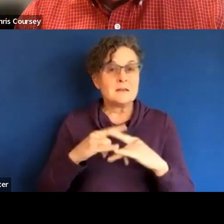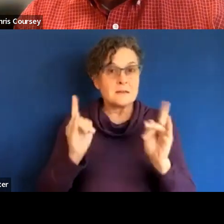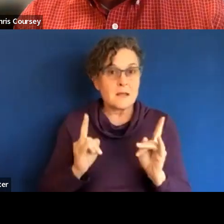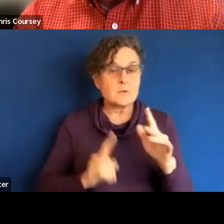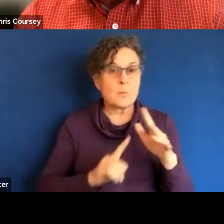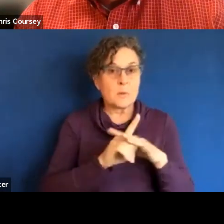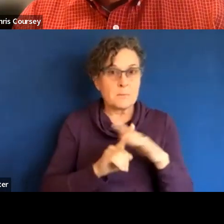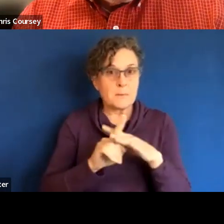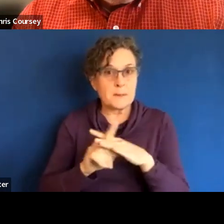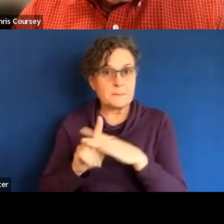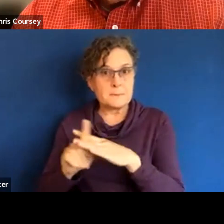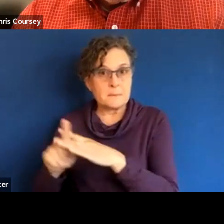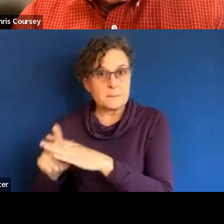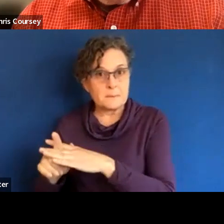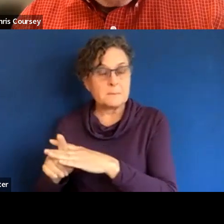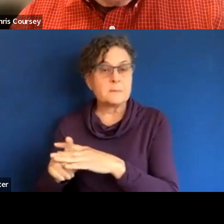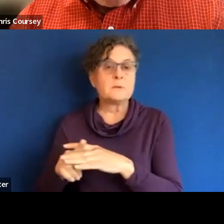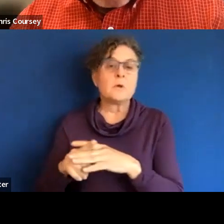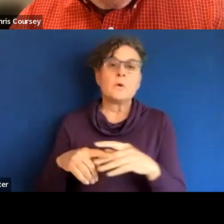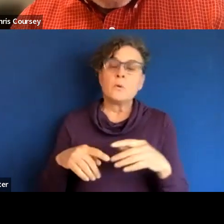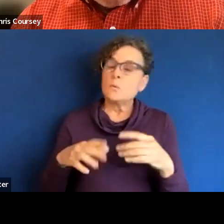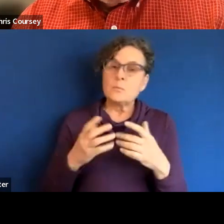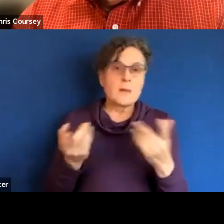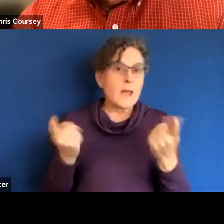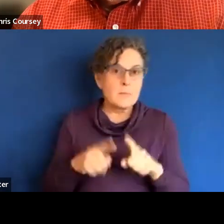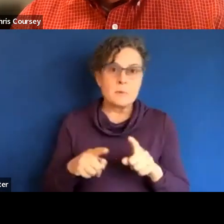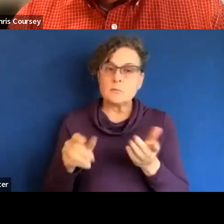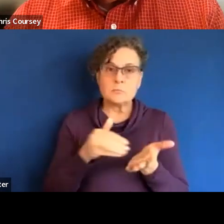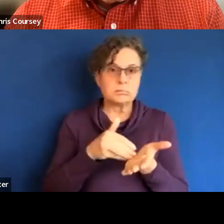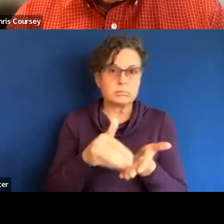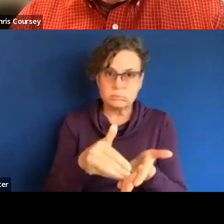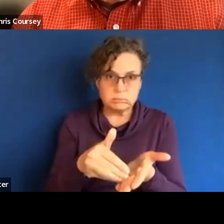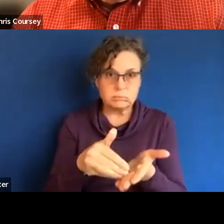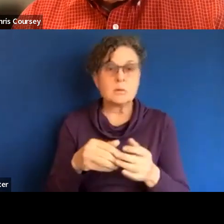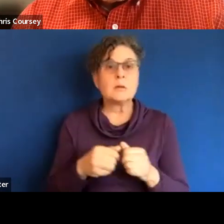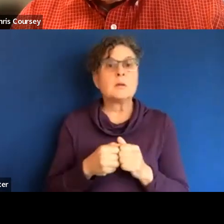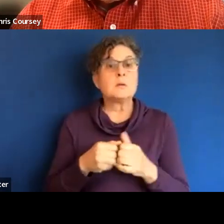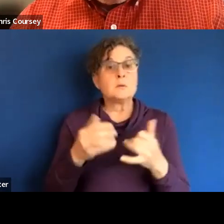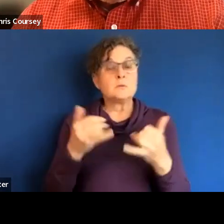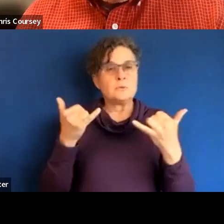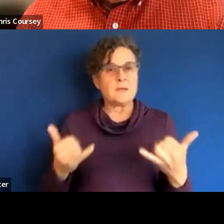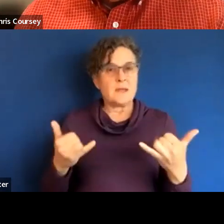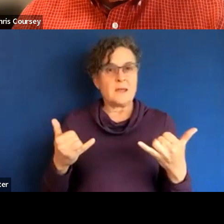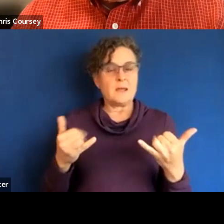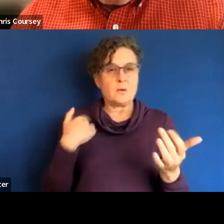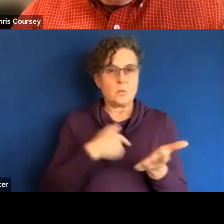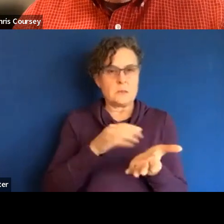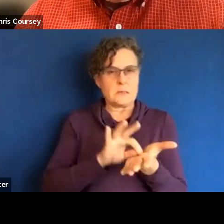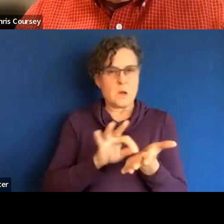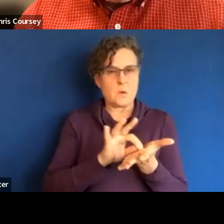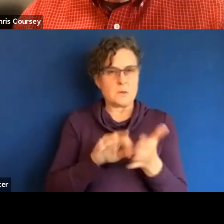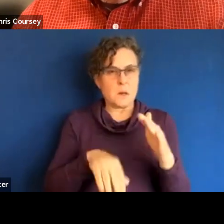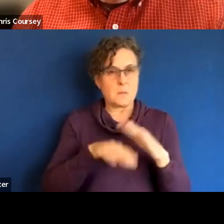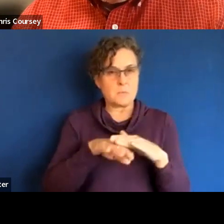they reassemble more frequently. As of today, as many as 75 individuals are